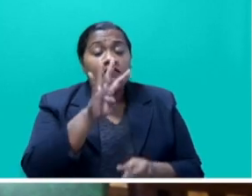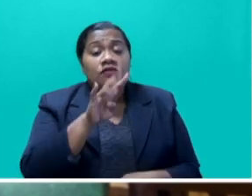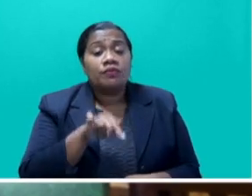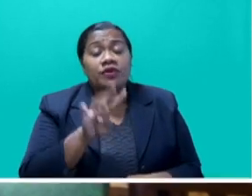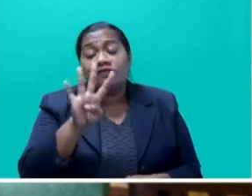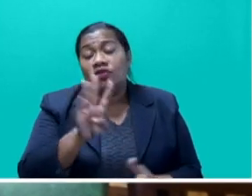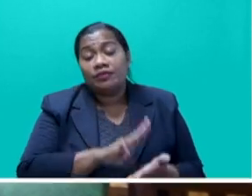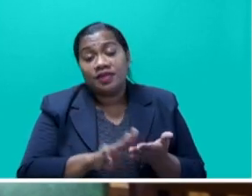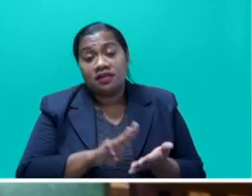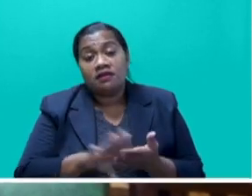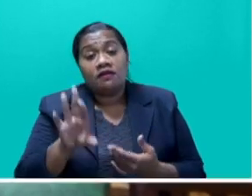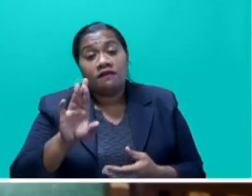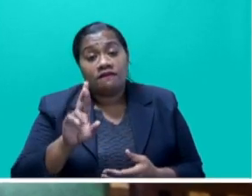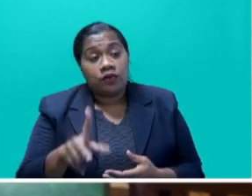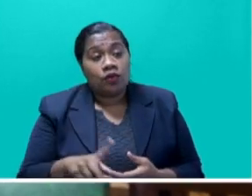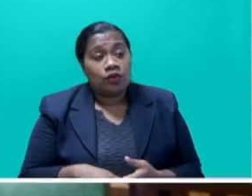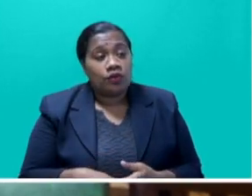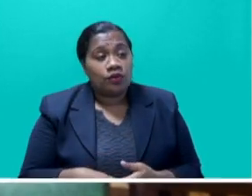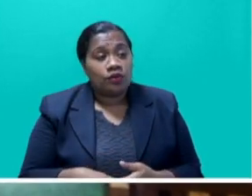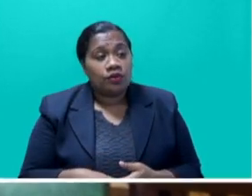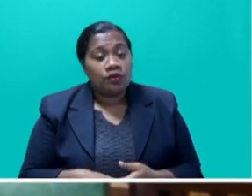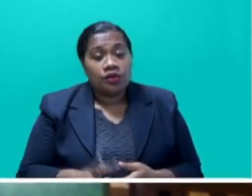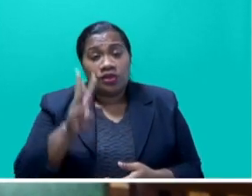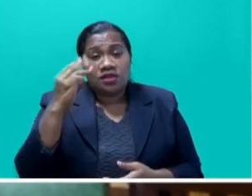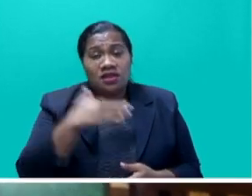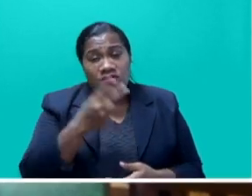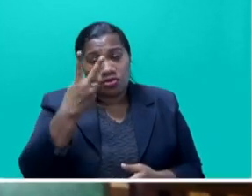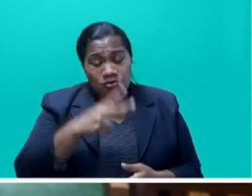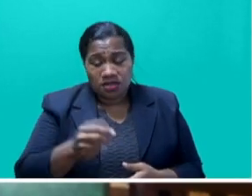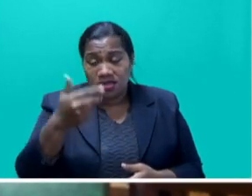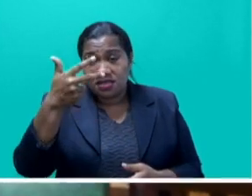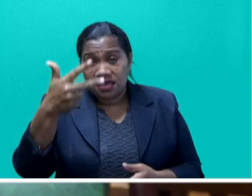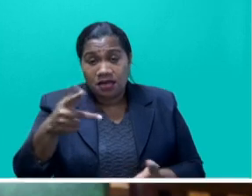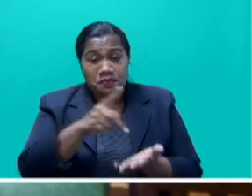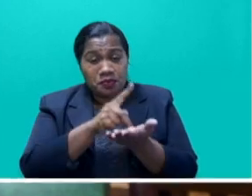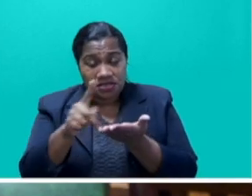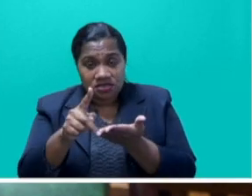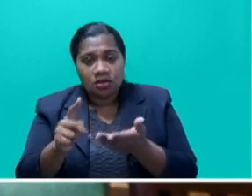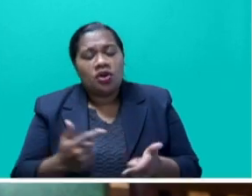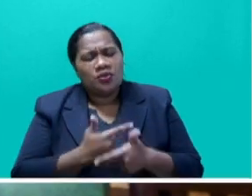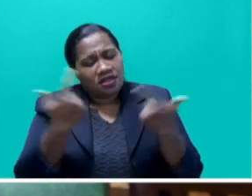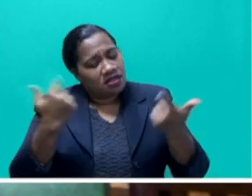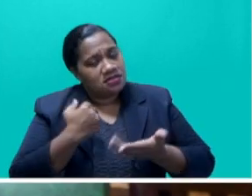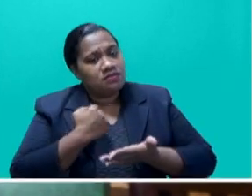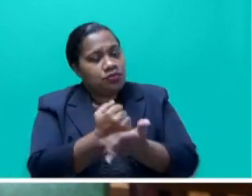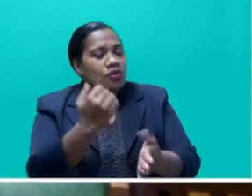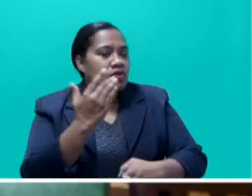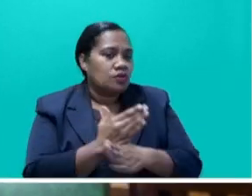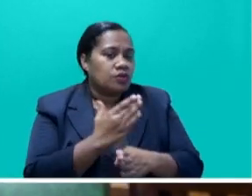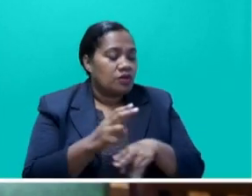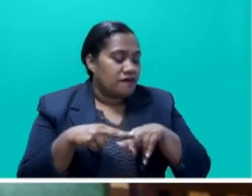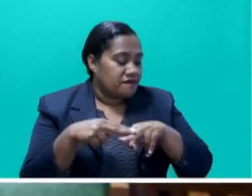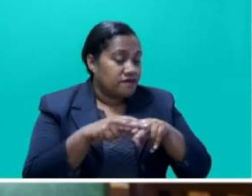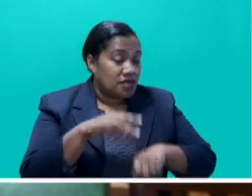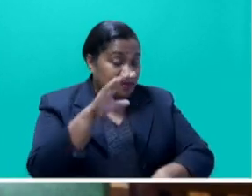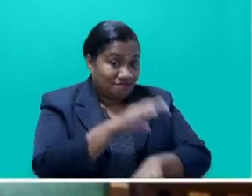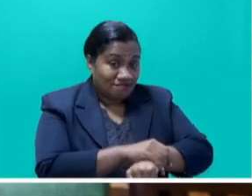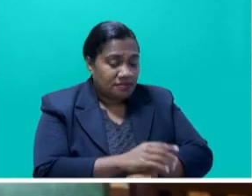again of 328 positions, which will greatly support the work of the Fiji Police Force, not